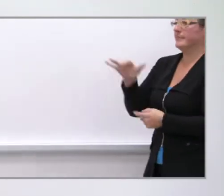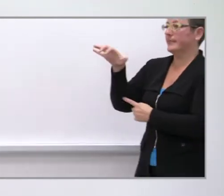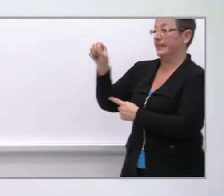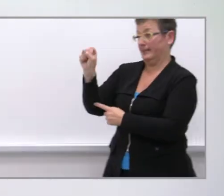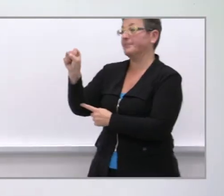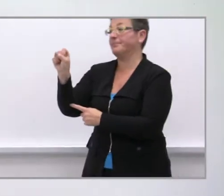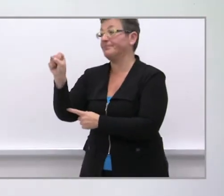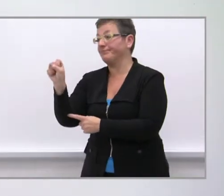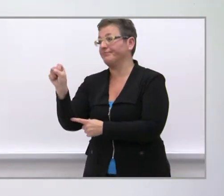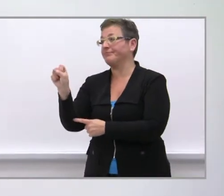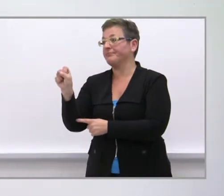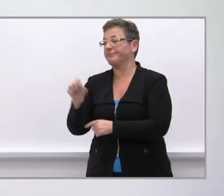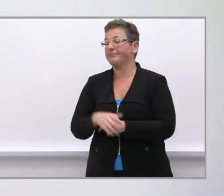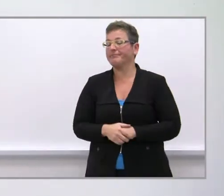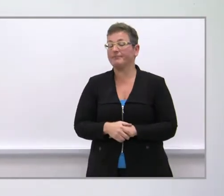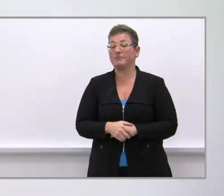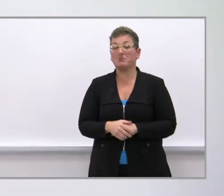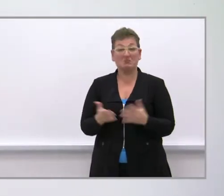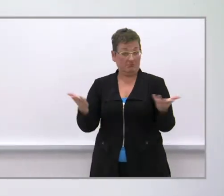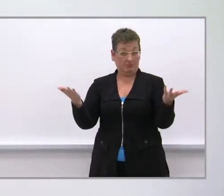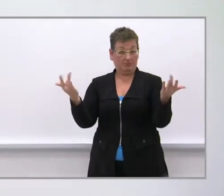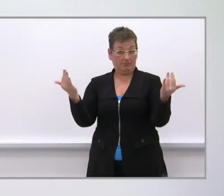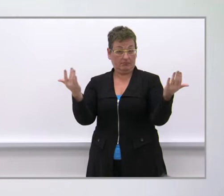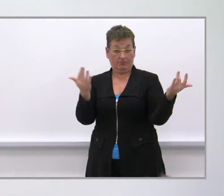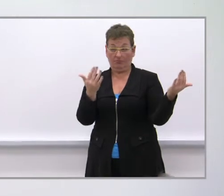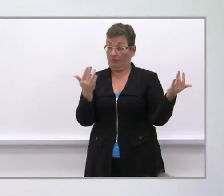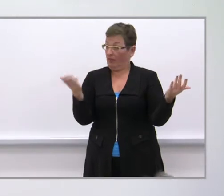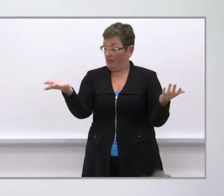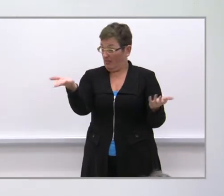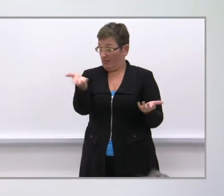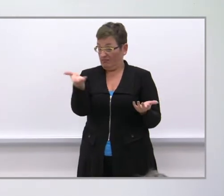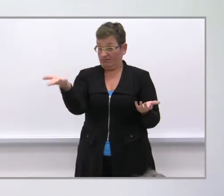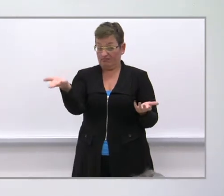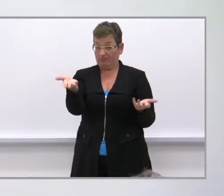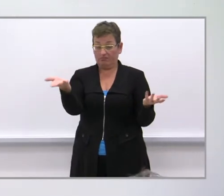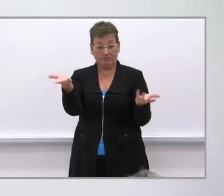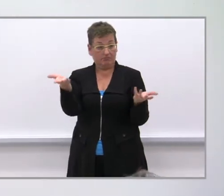Yep. So can you guys give me some,